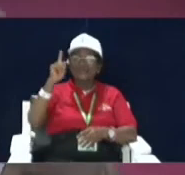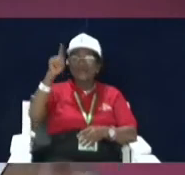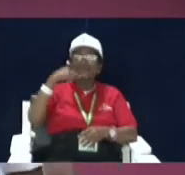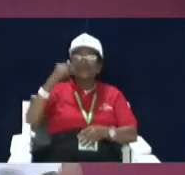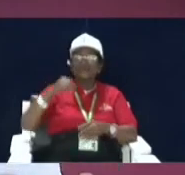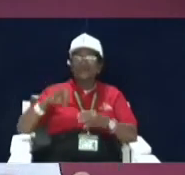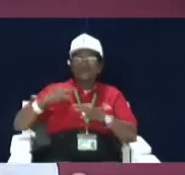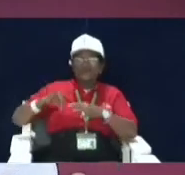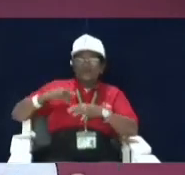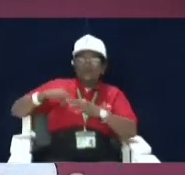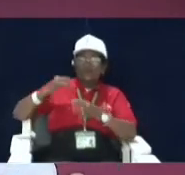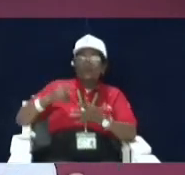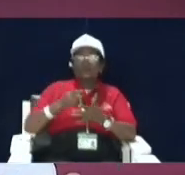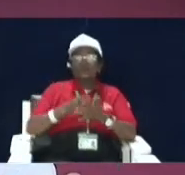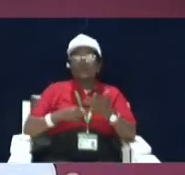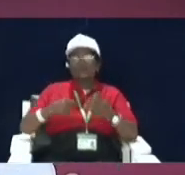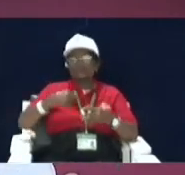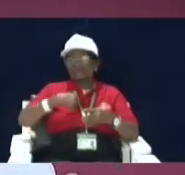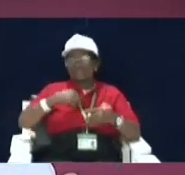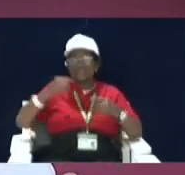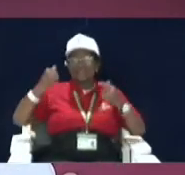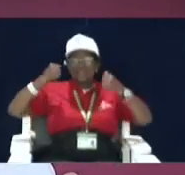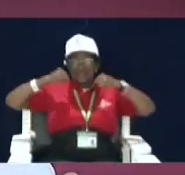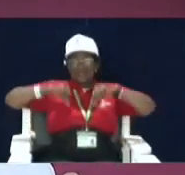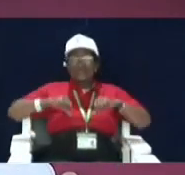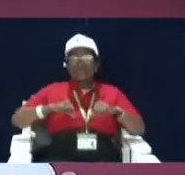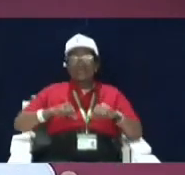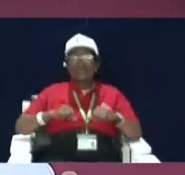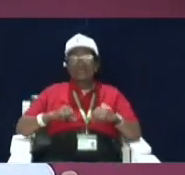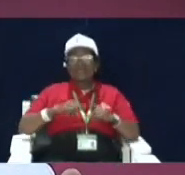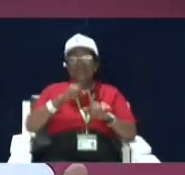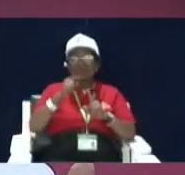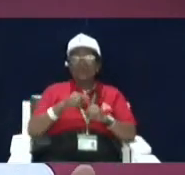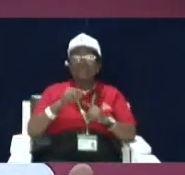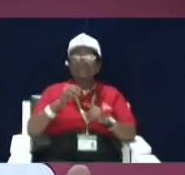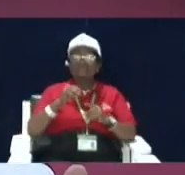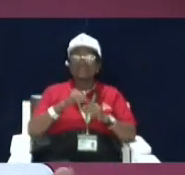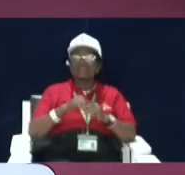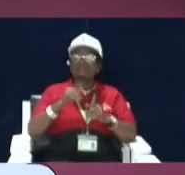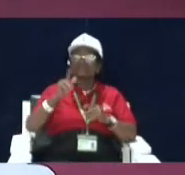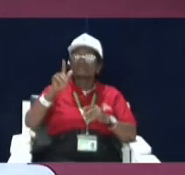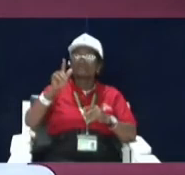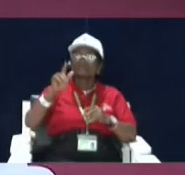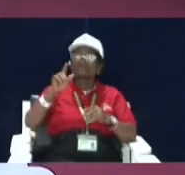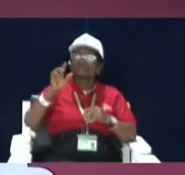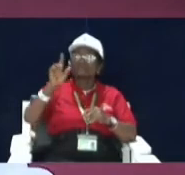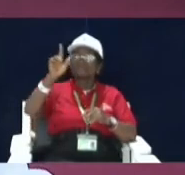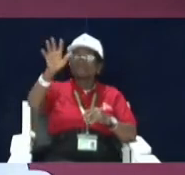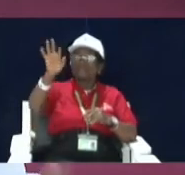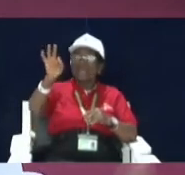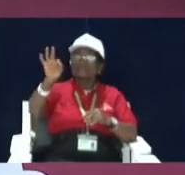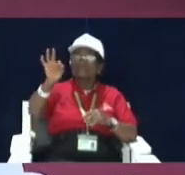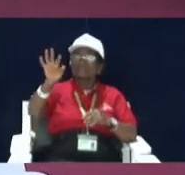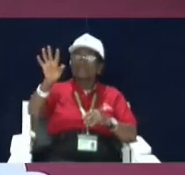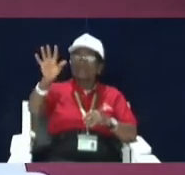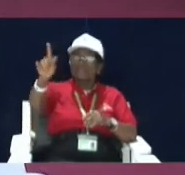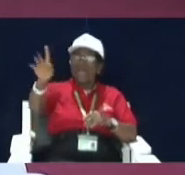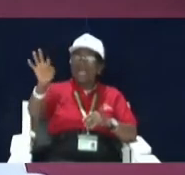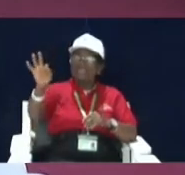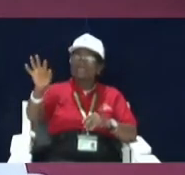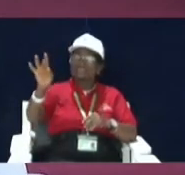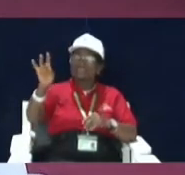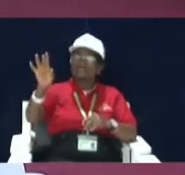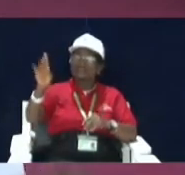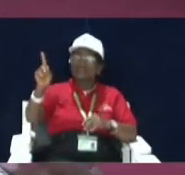When in 1981 or two, after I became general overseer and he joined the